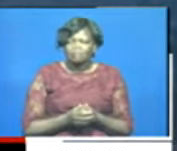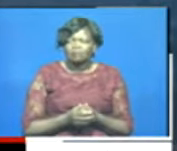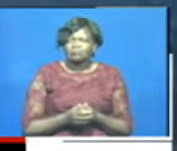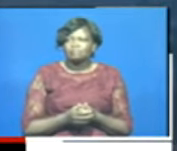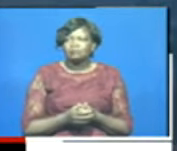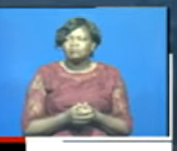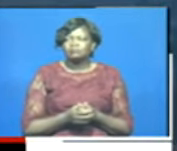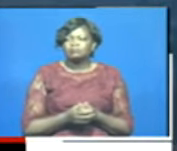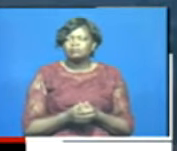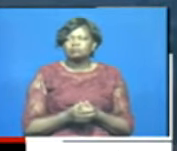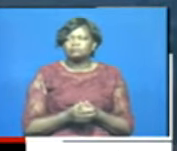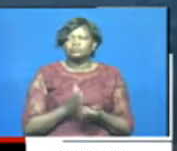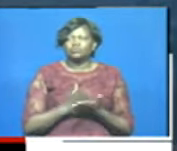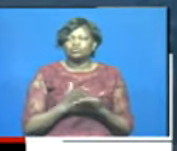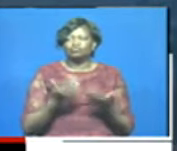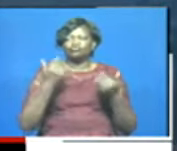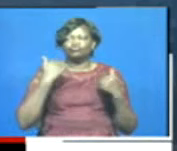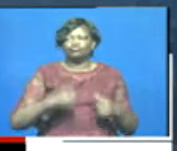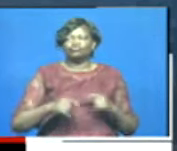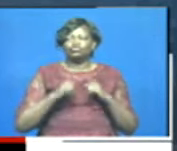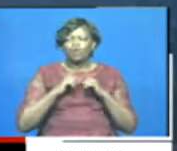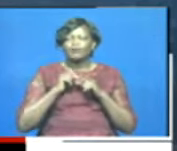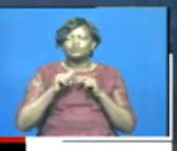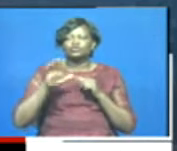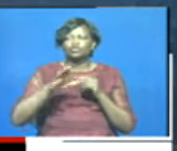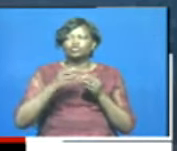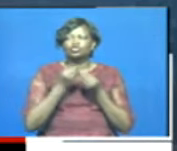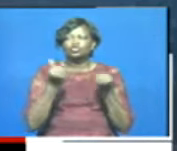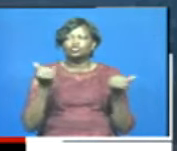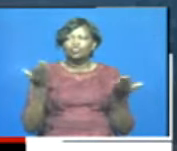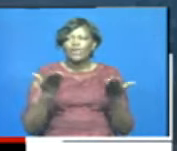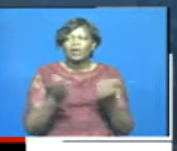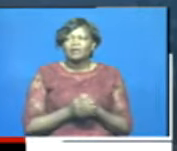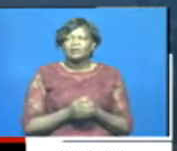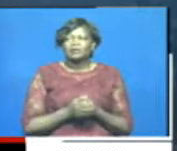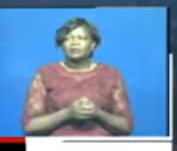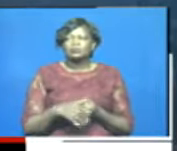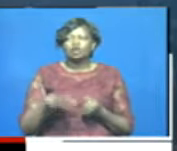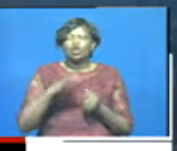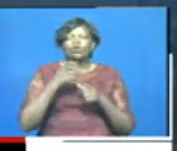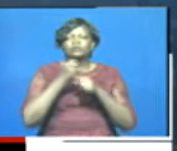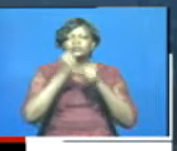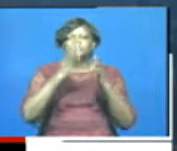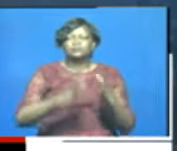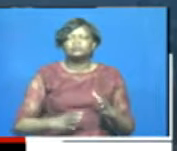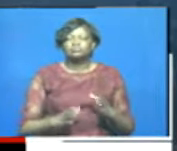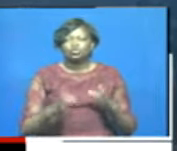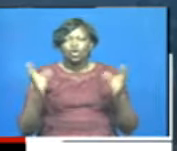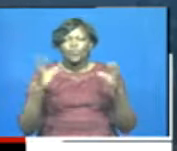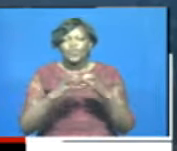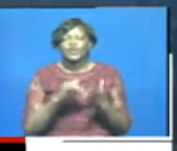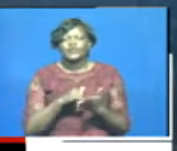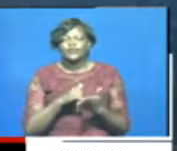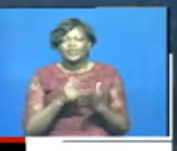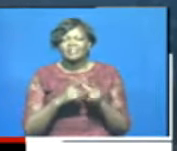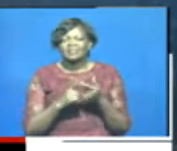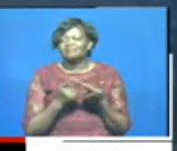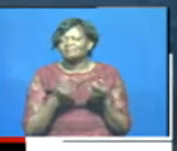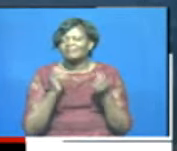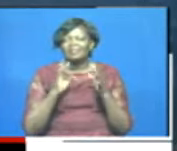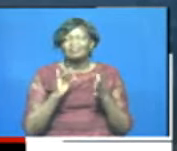fact, here I'm talking of local solution, where the local stakeholders, communities are involved. There's nothing like